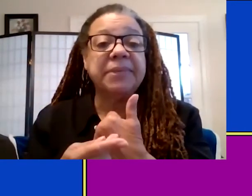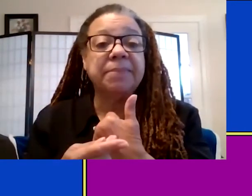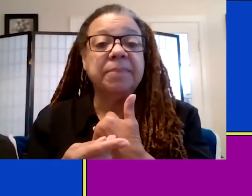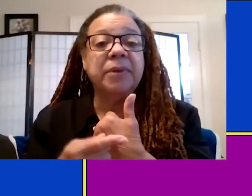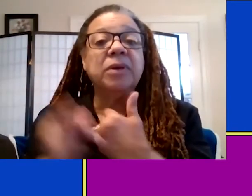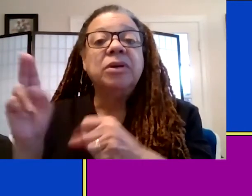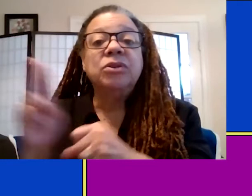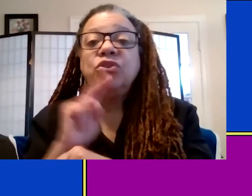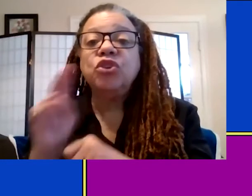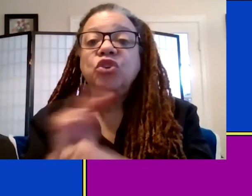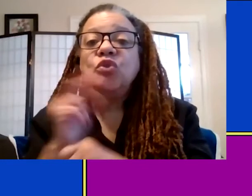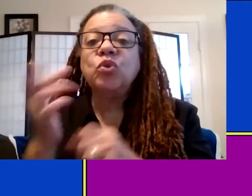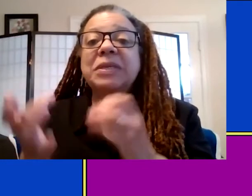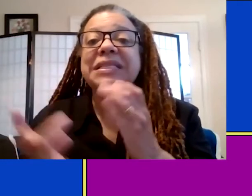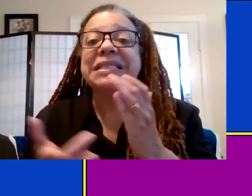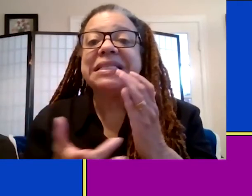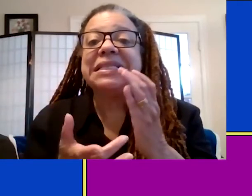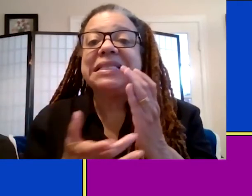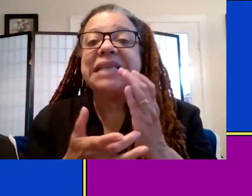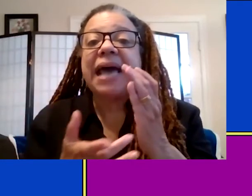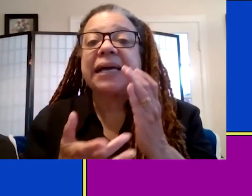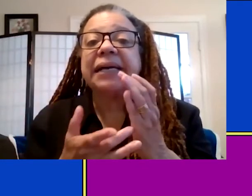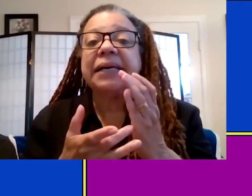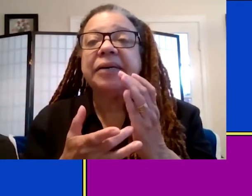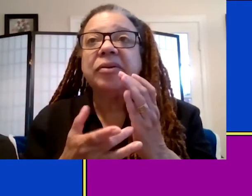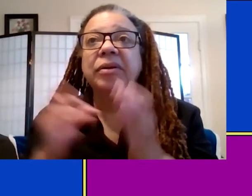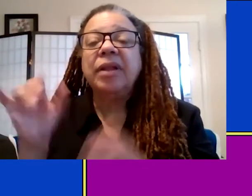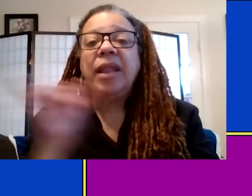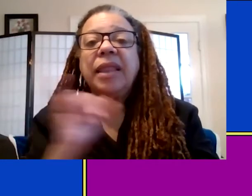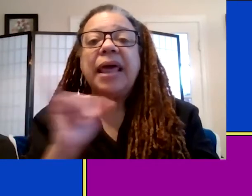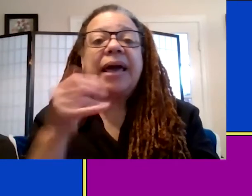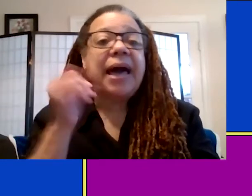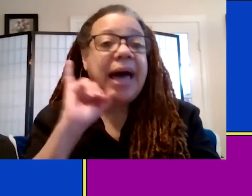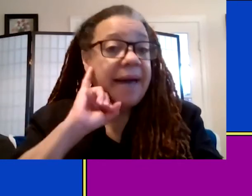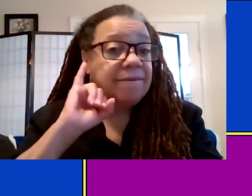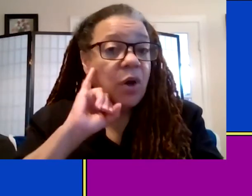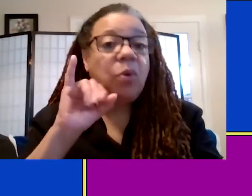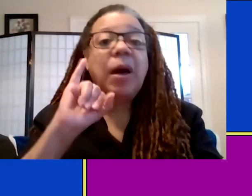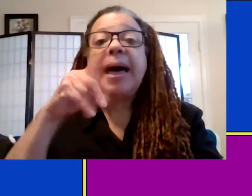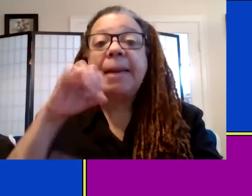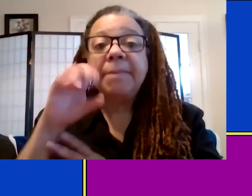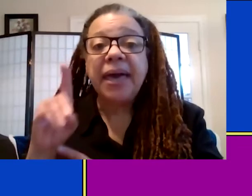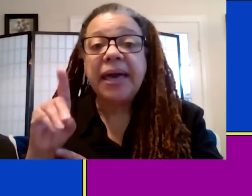iPads, etc. that need wireless internet connectivity? And that was from Jody Merriman.